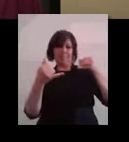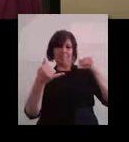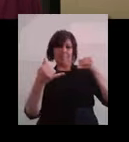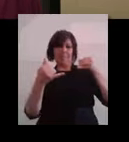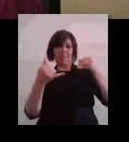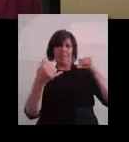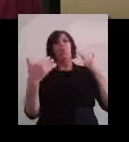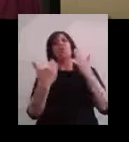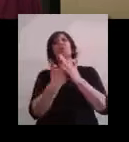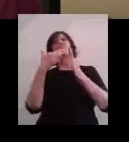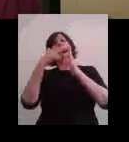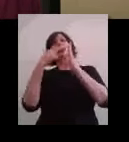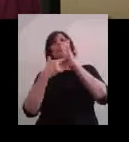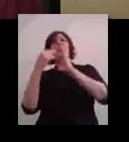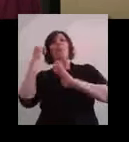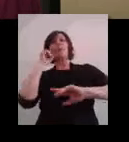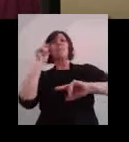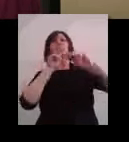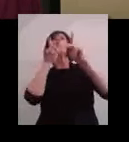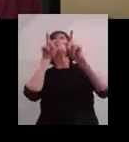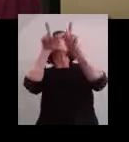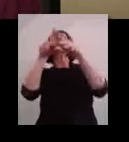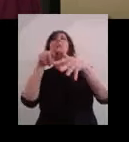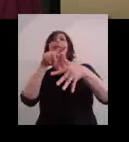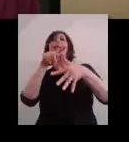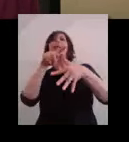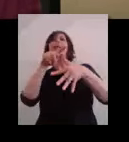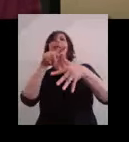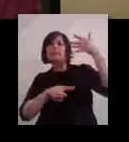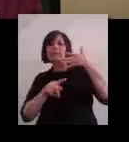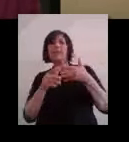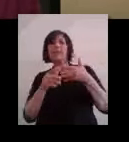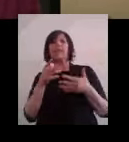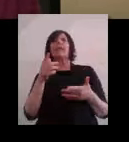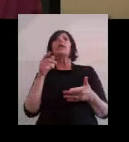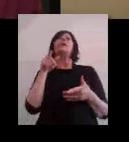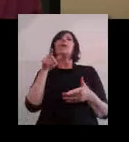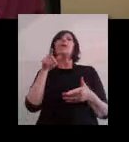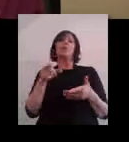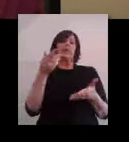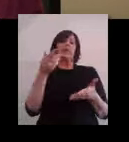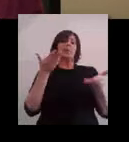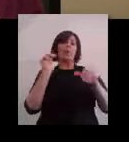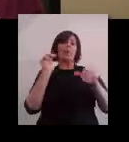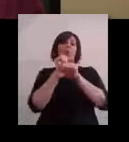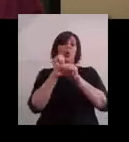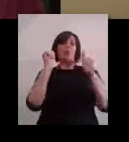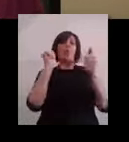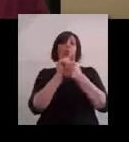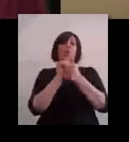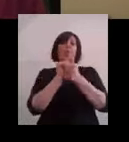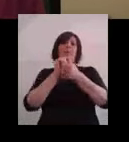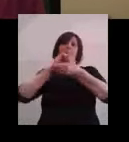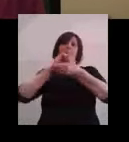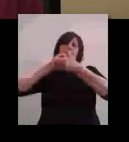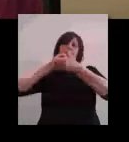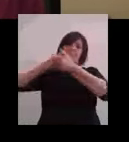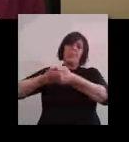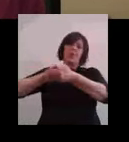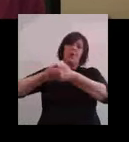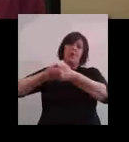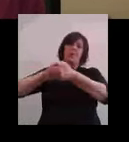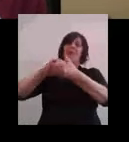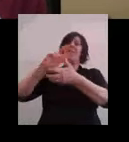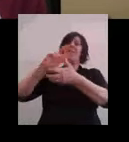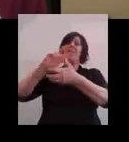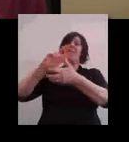to test, and we made these in collaboration with our big partners in testing with Kaleida Health. And